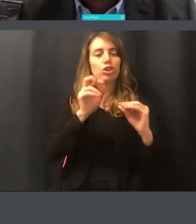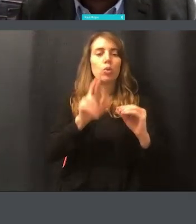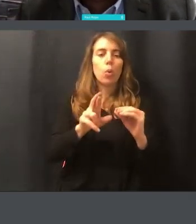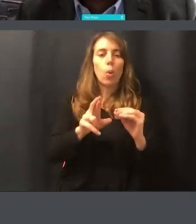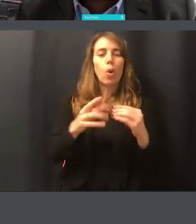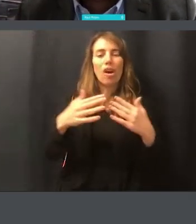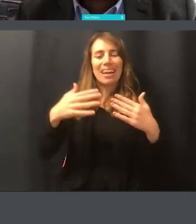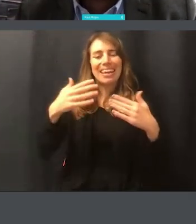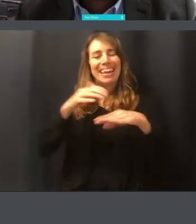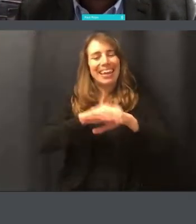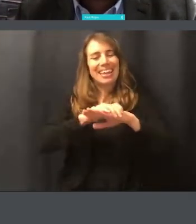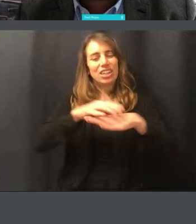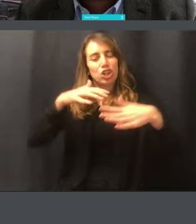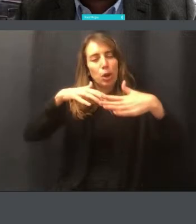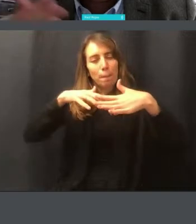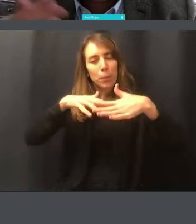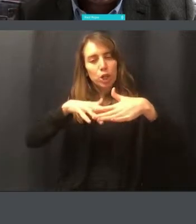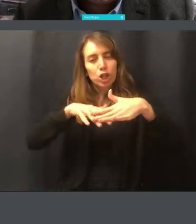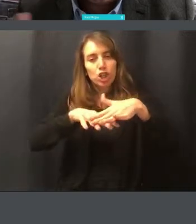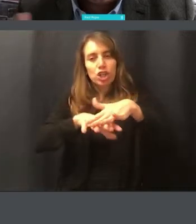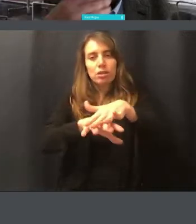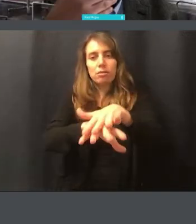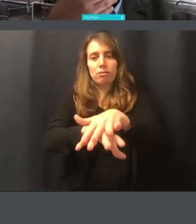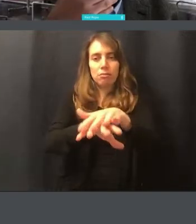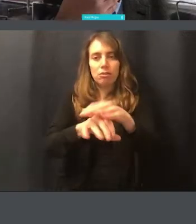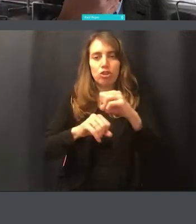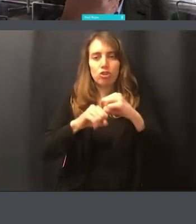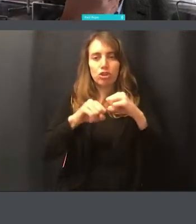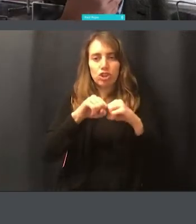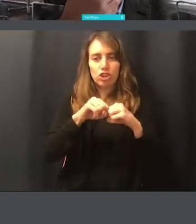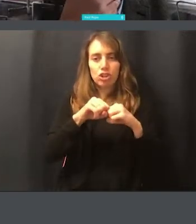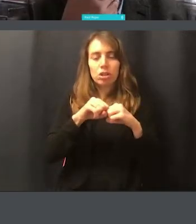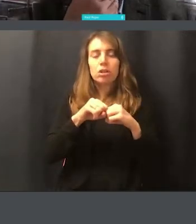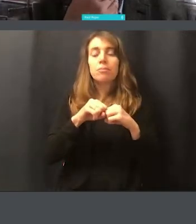program. Around the country,